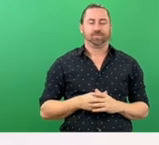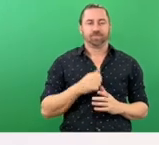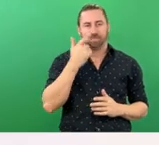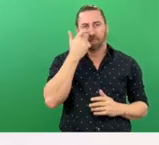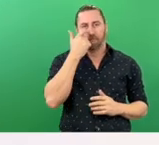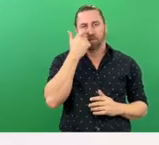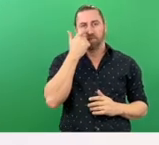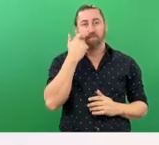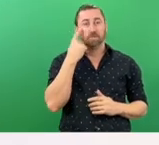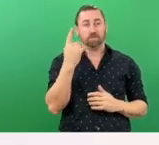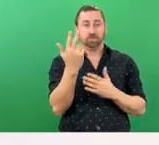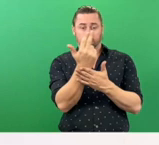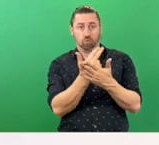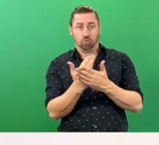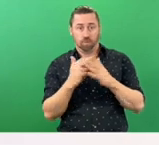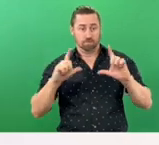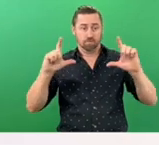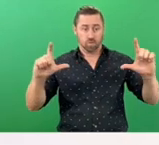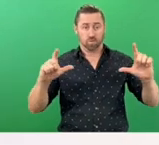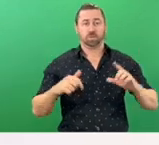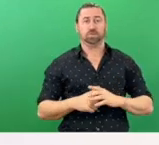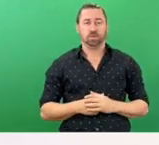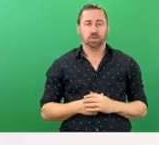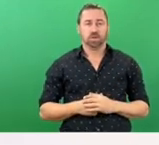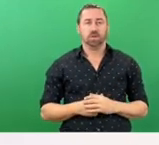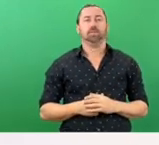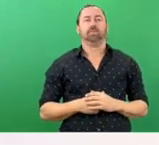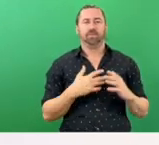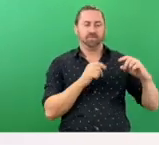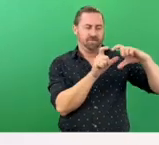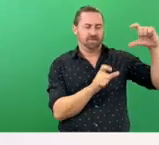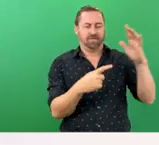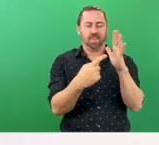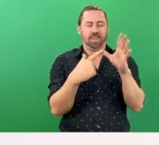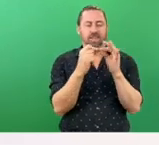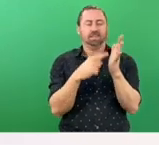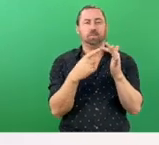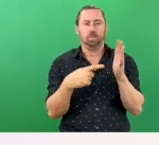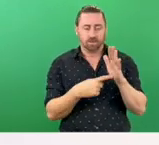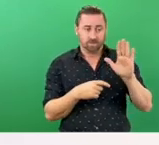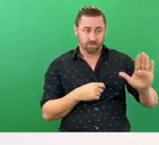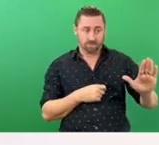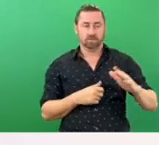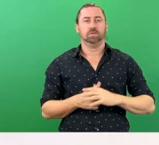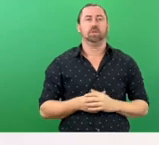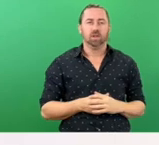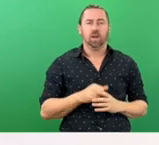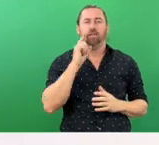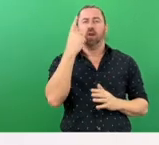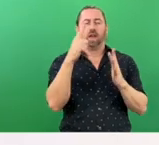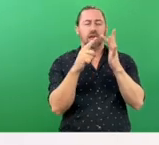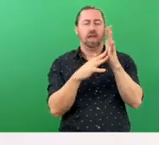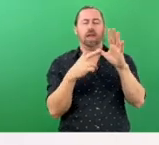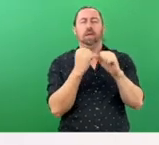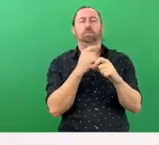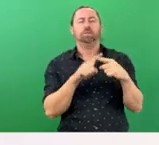here, and hopefully you can see my drawing board now. And I also have my tablet set up here. And the very first image that